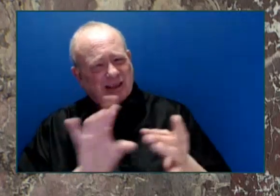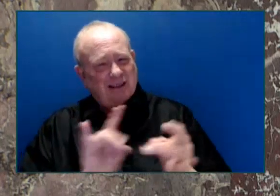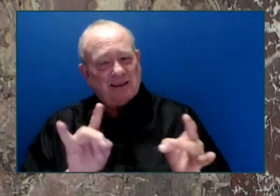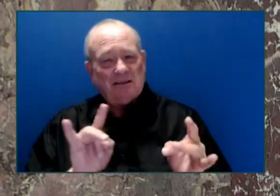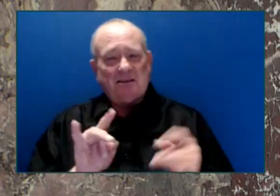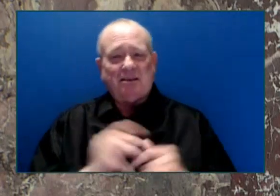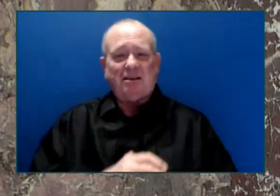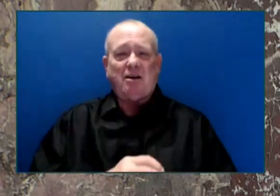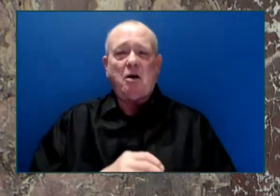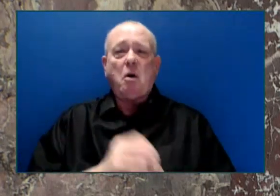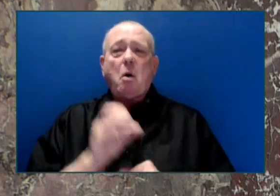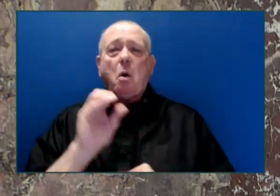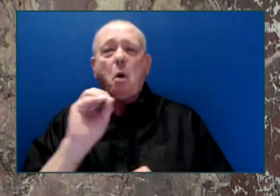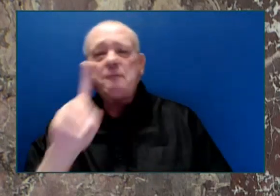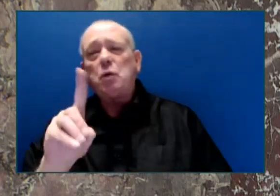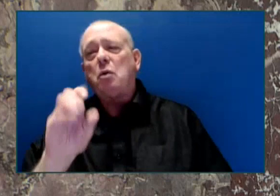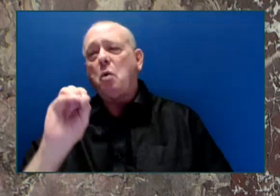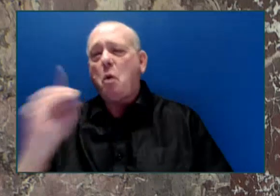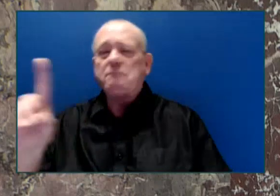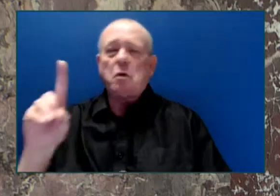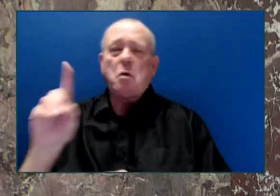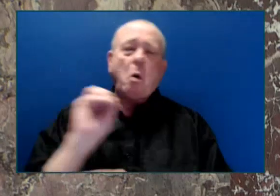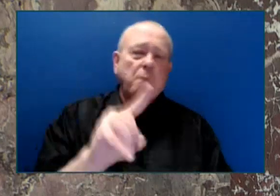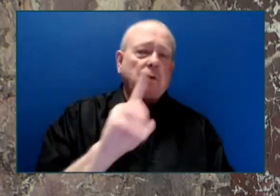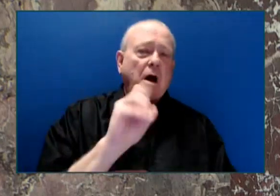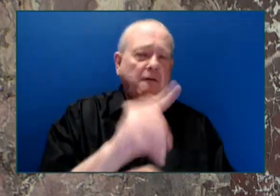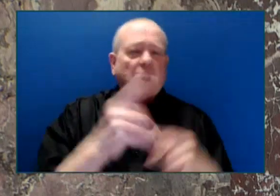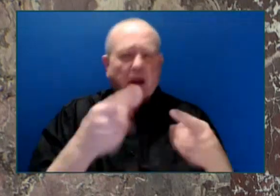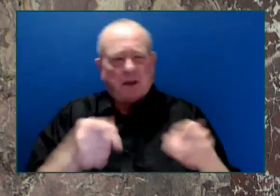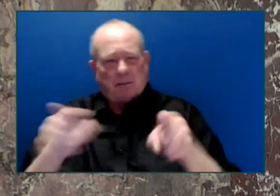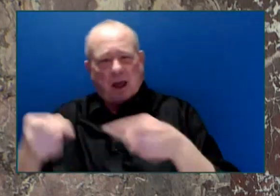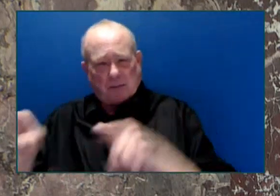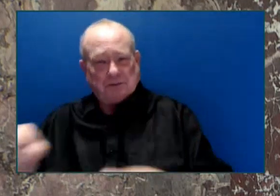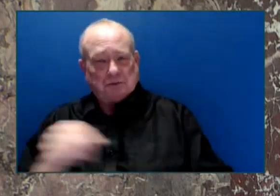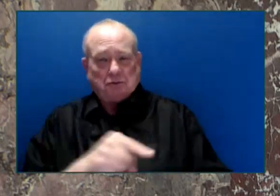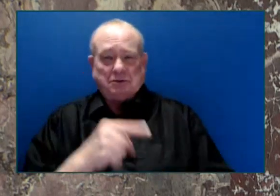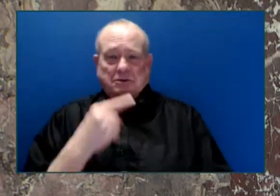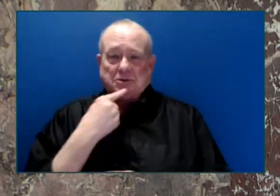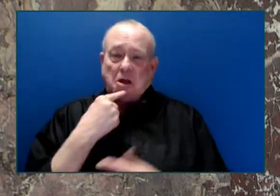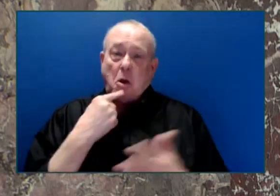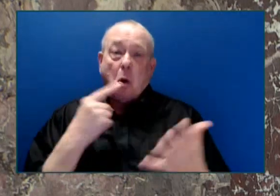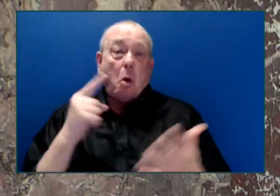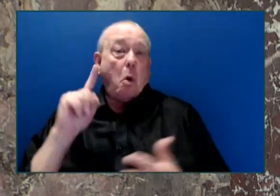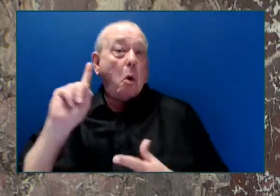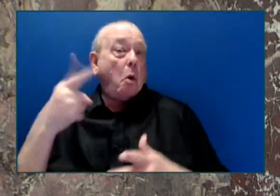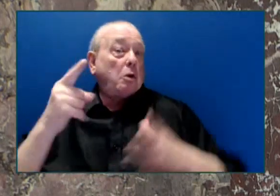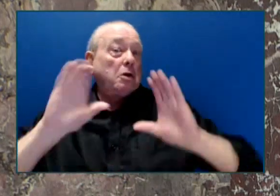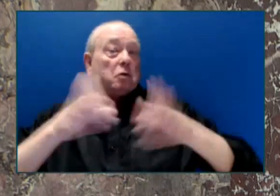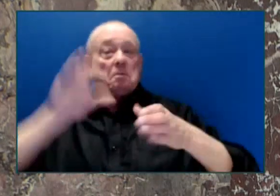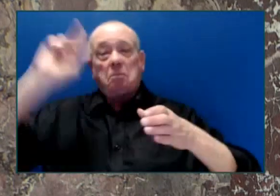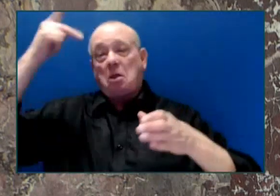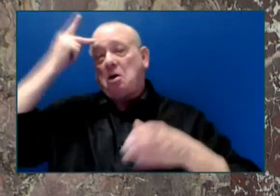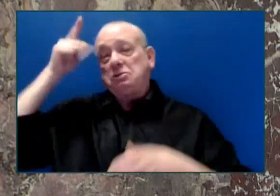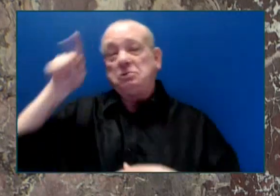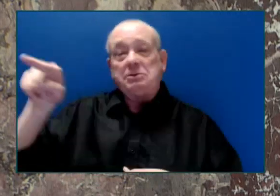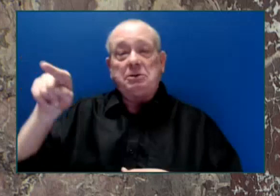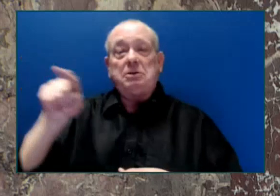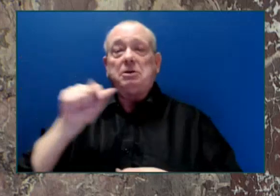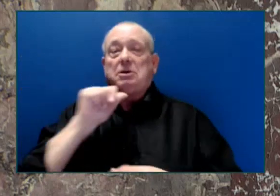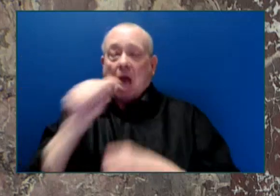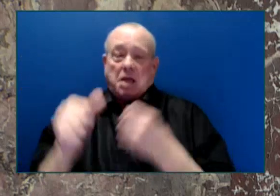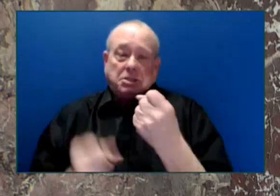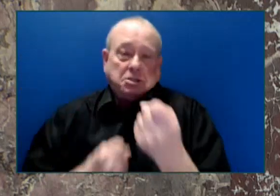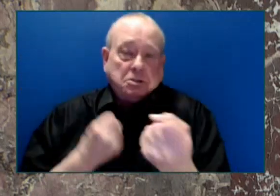House except for the BC Conservatives. They were the only party that did not endorse that approach. It's a complicated